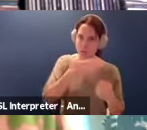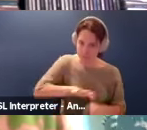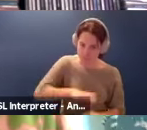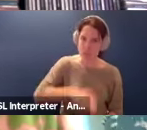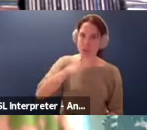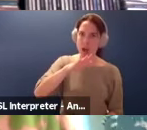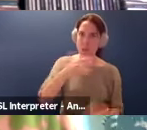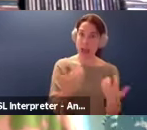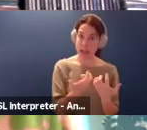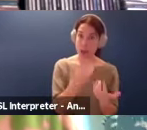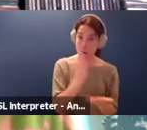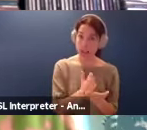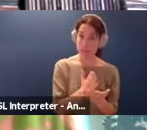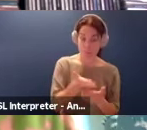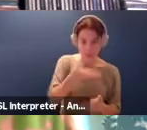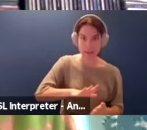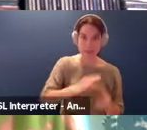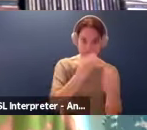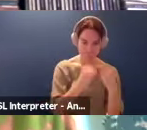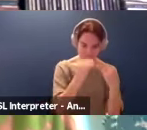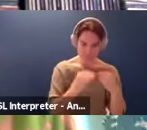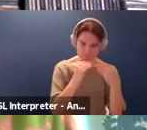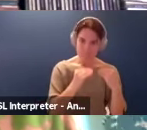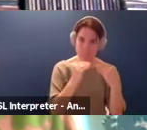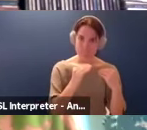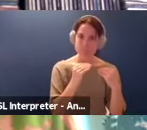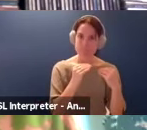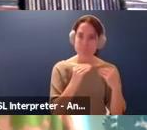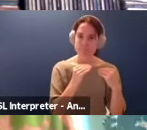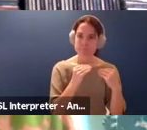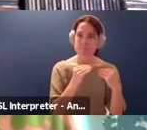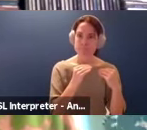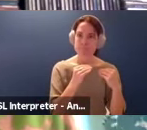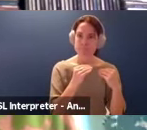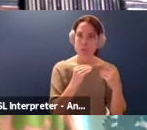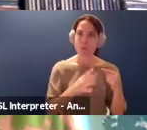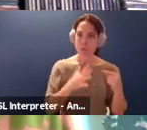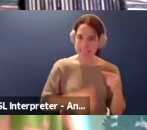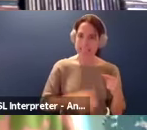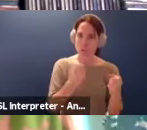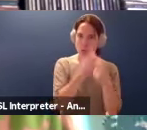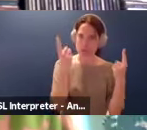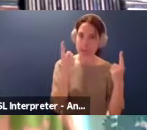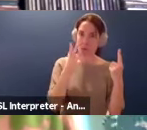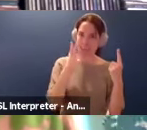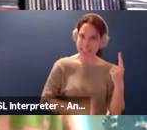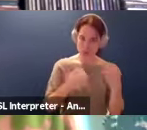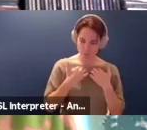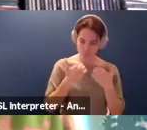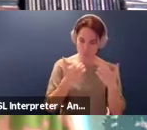this translates into the into the present um because the way it translates into the present